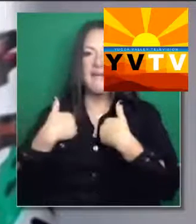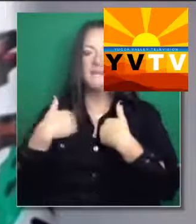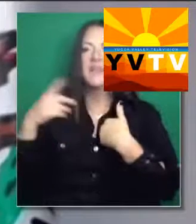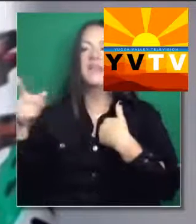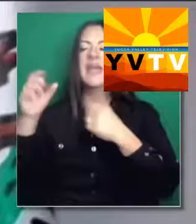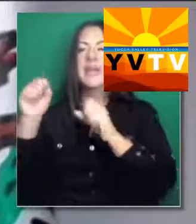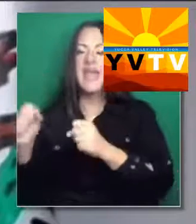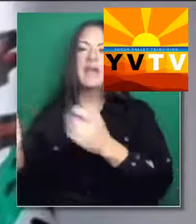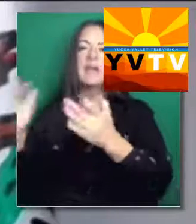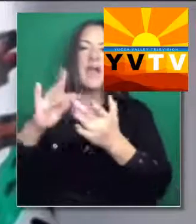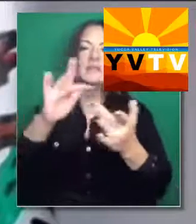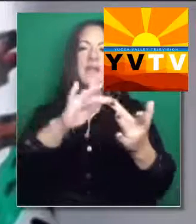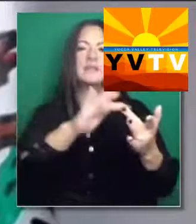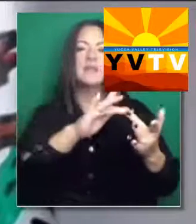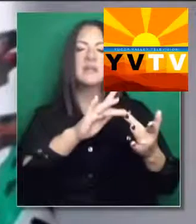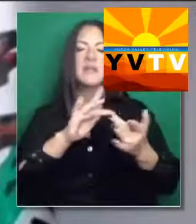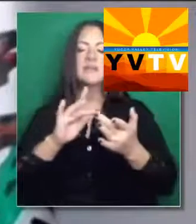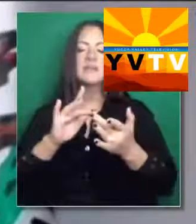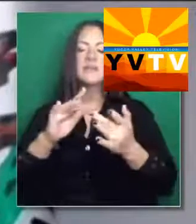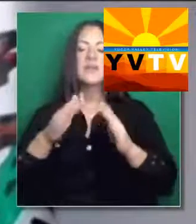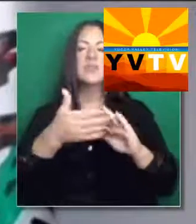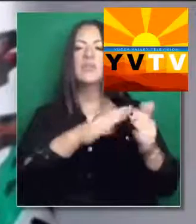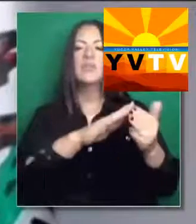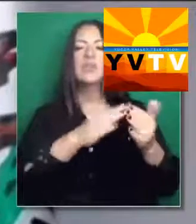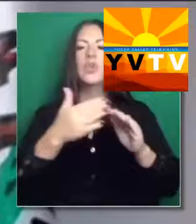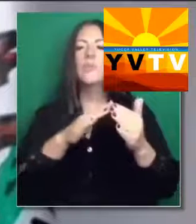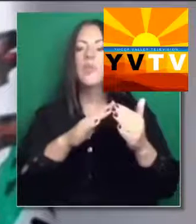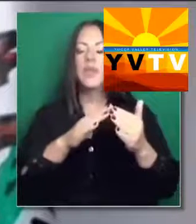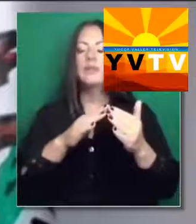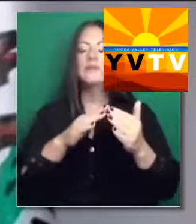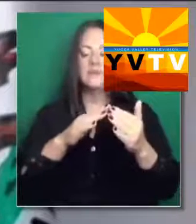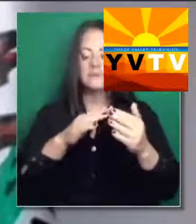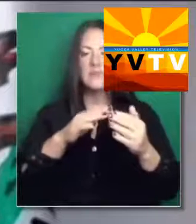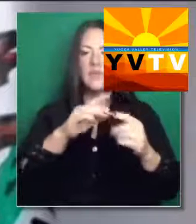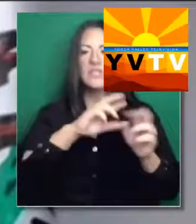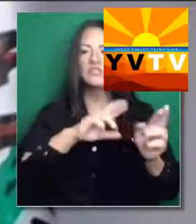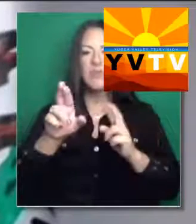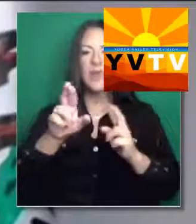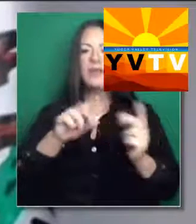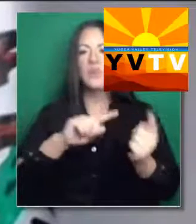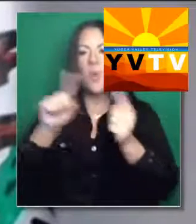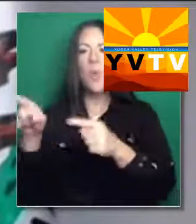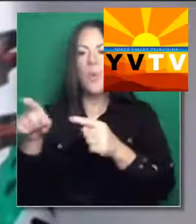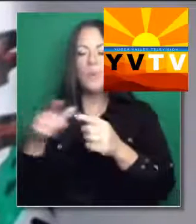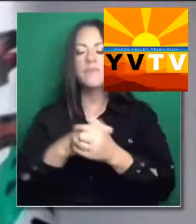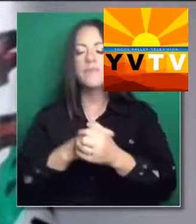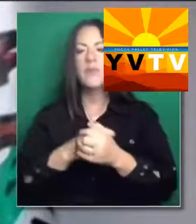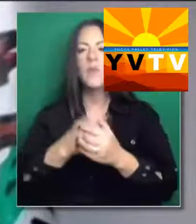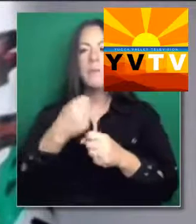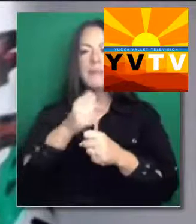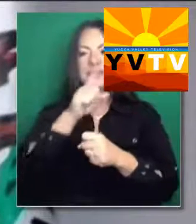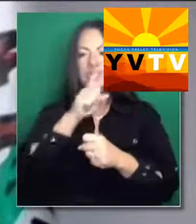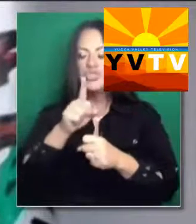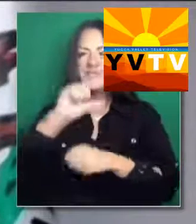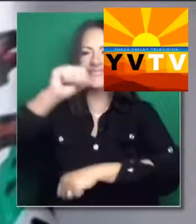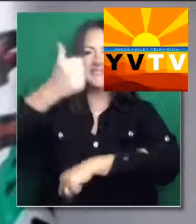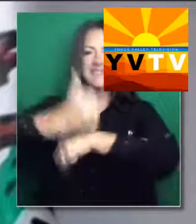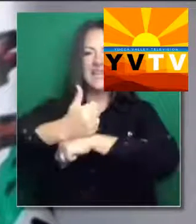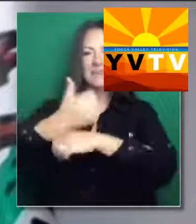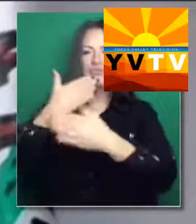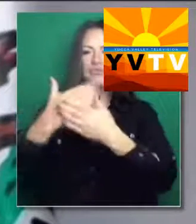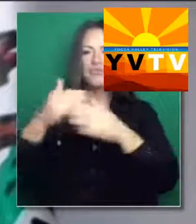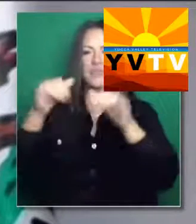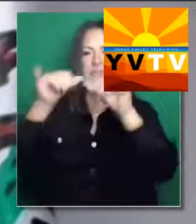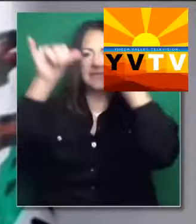through some of the initial hospital-based healthcare providers. So now it's making sure we have the systems in place to get to all the